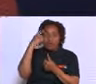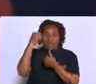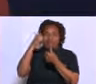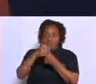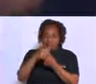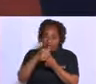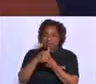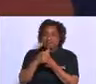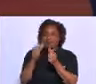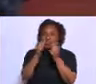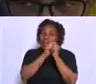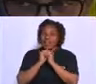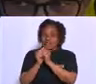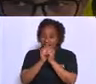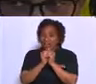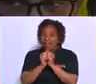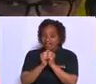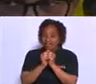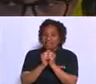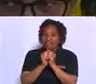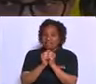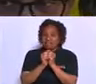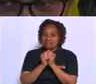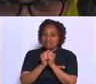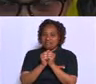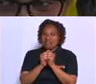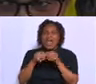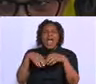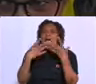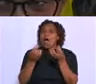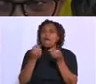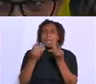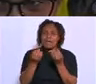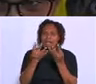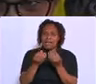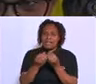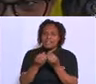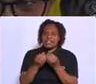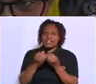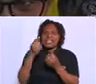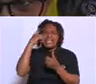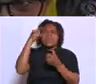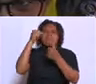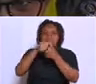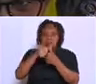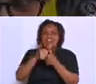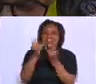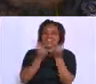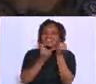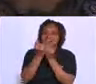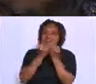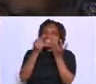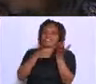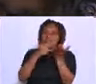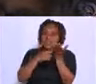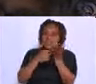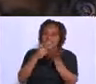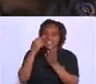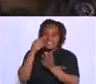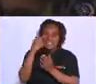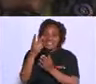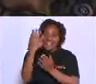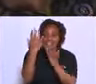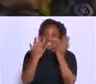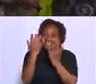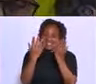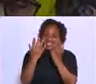say it together. Kumbuka. How many of you want to kumbuka the Sabbath? Can I see your hands?